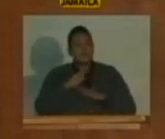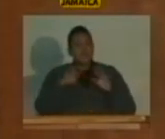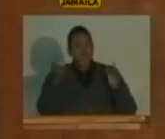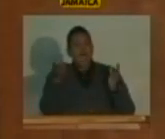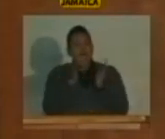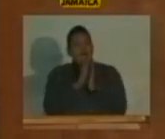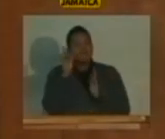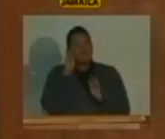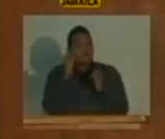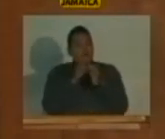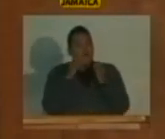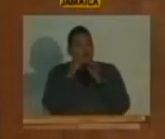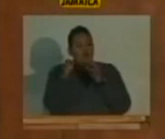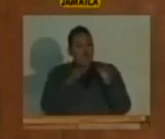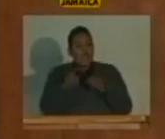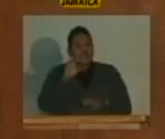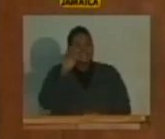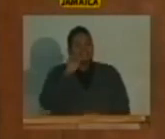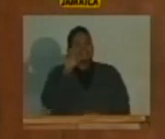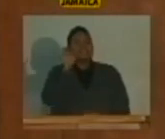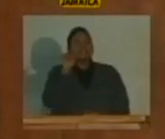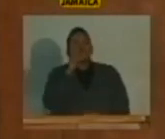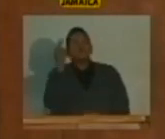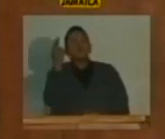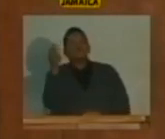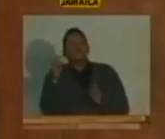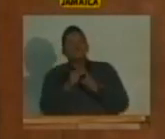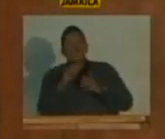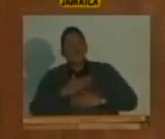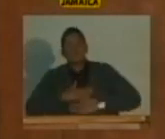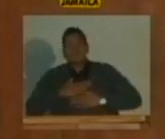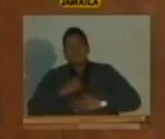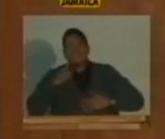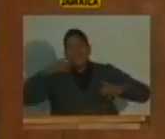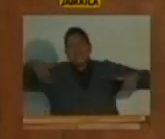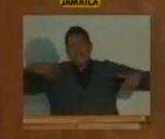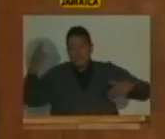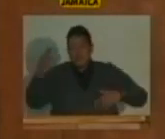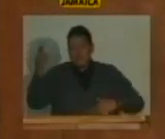disintegrating party. I can tell you that it will not work." End quote.